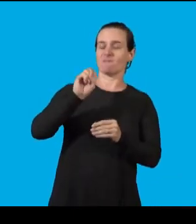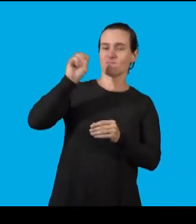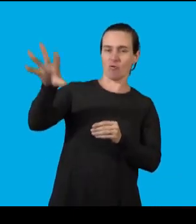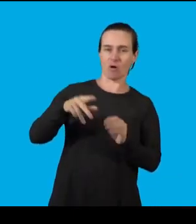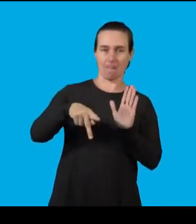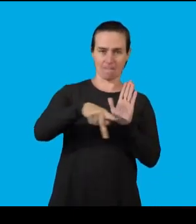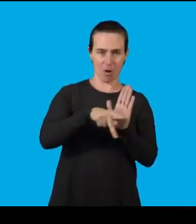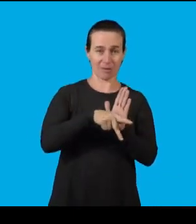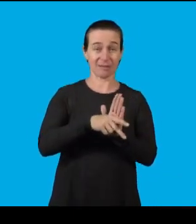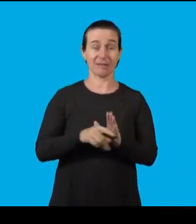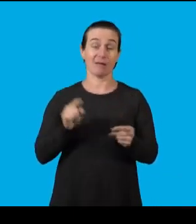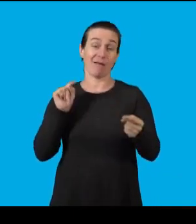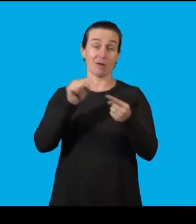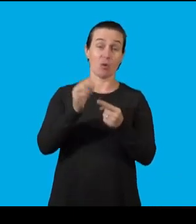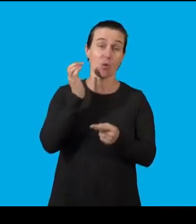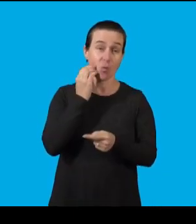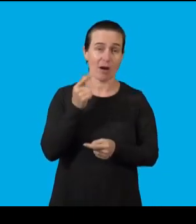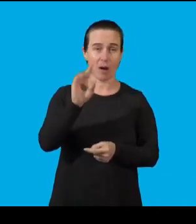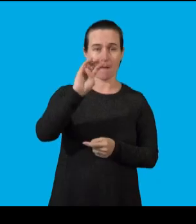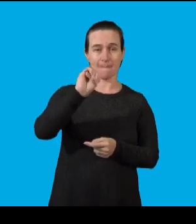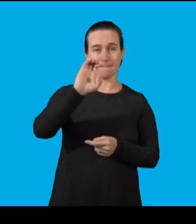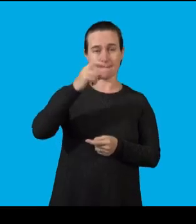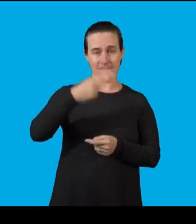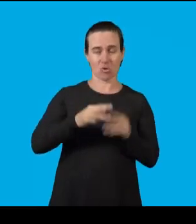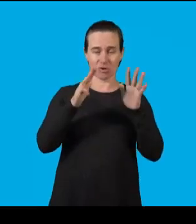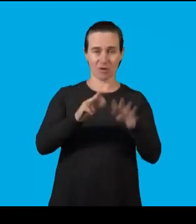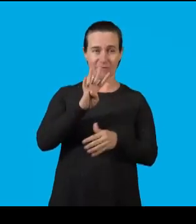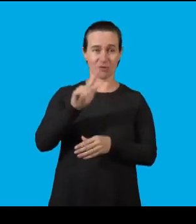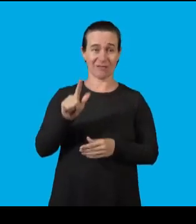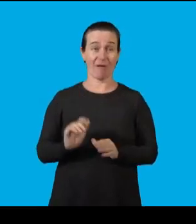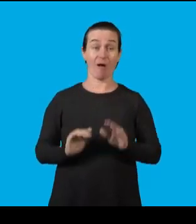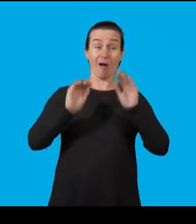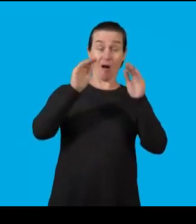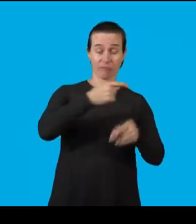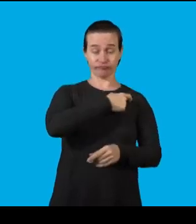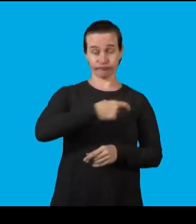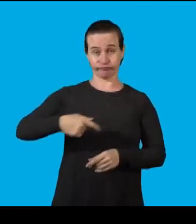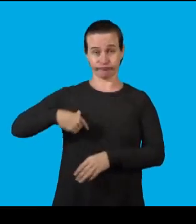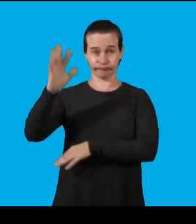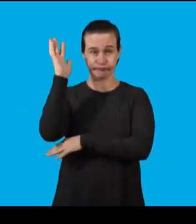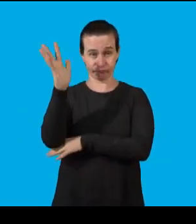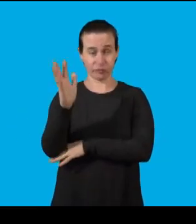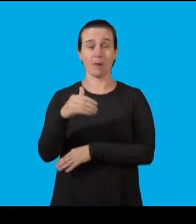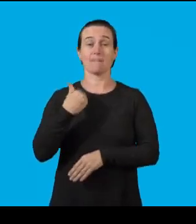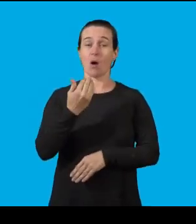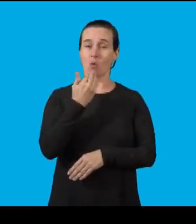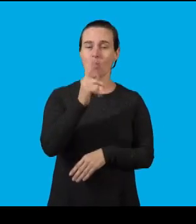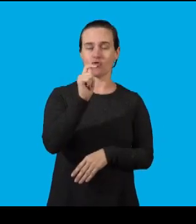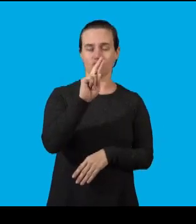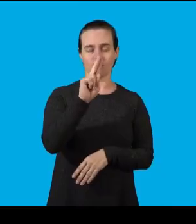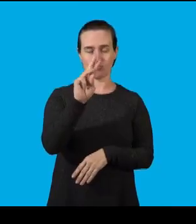as a foreign policy until March of 1947, after a presidential address to Congress by